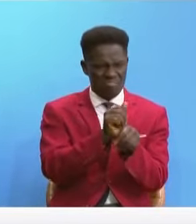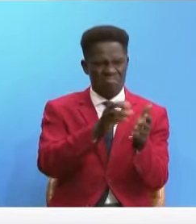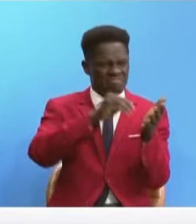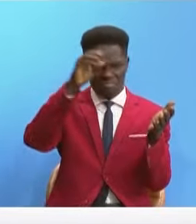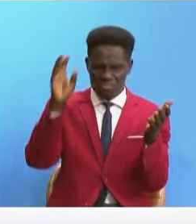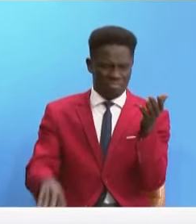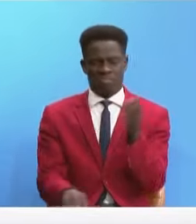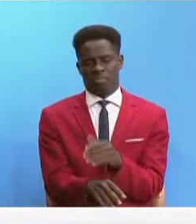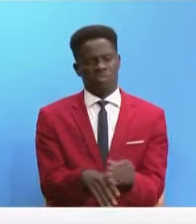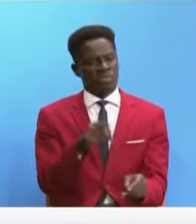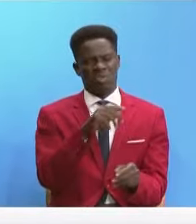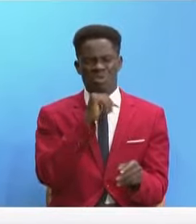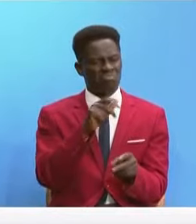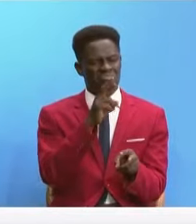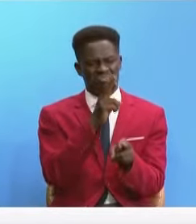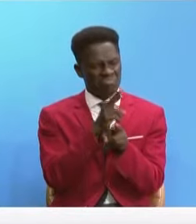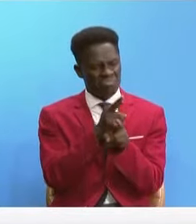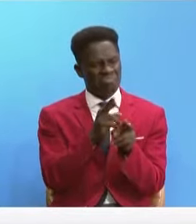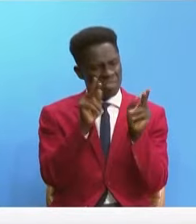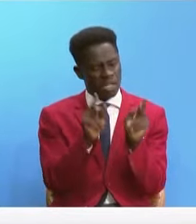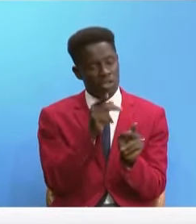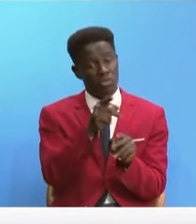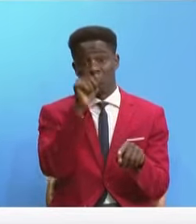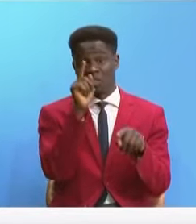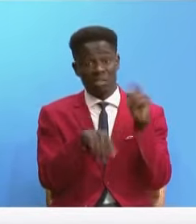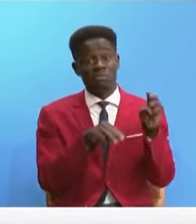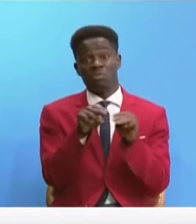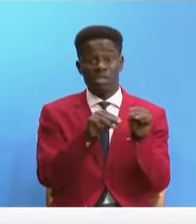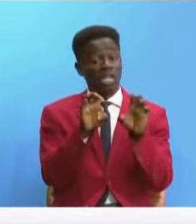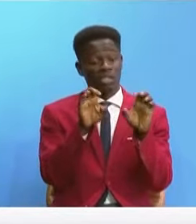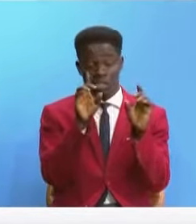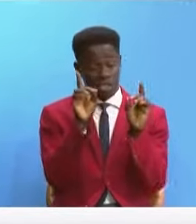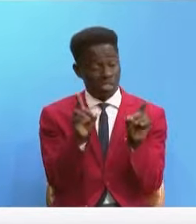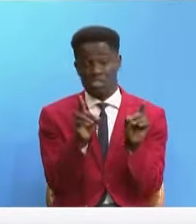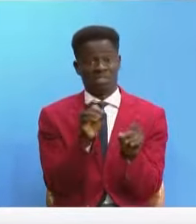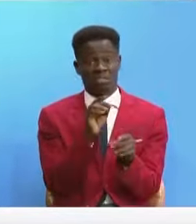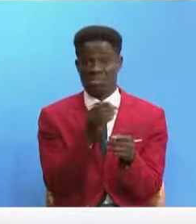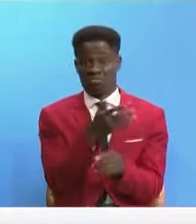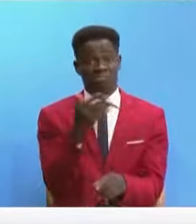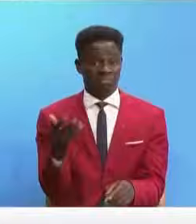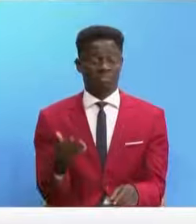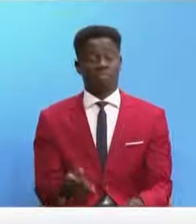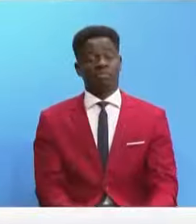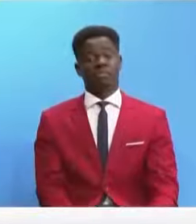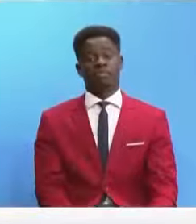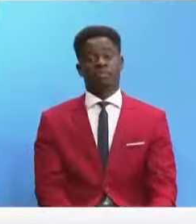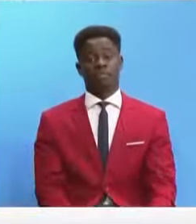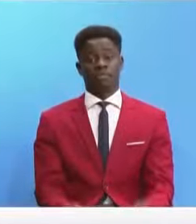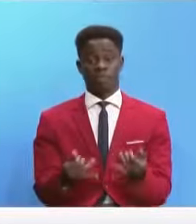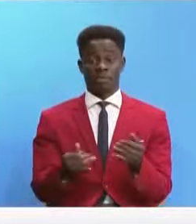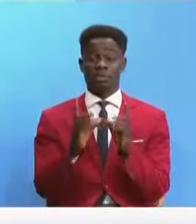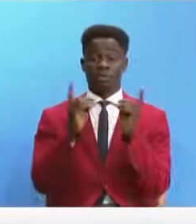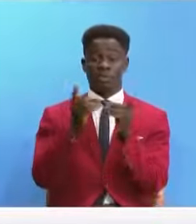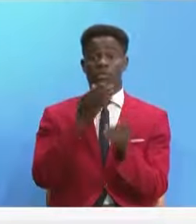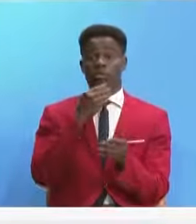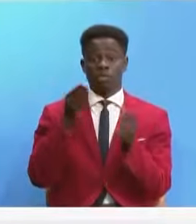person. You are not capable to handle education matters. The district commissioner was delighted to hear reports from the